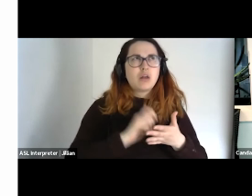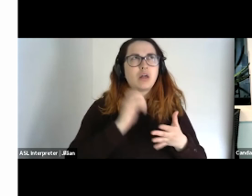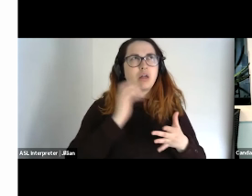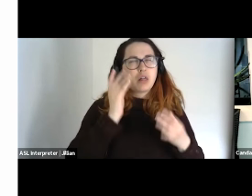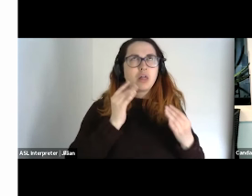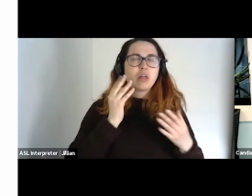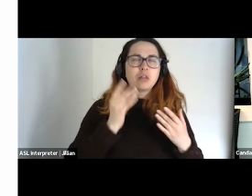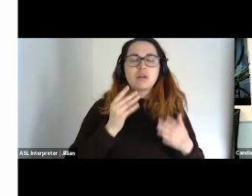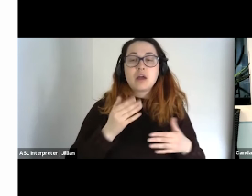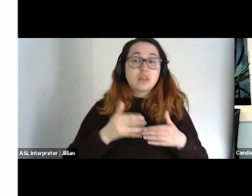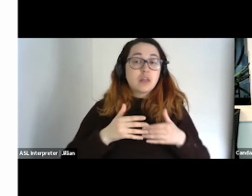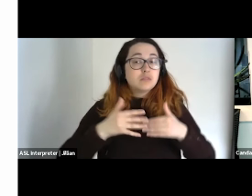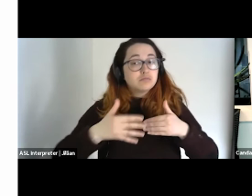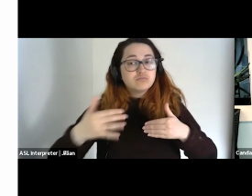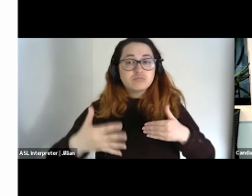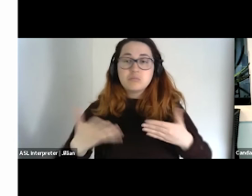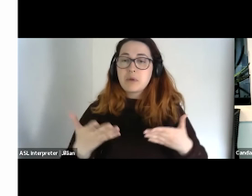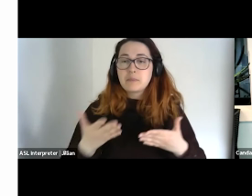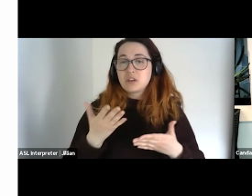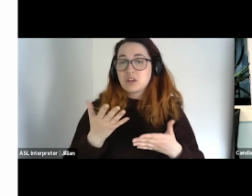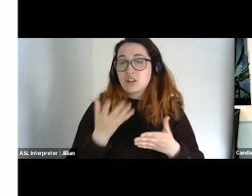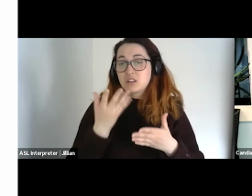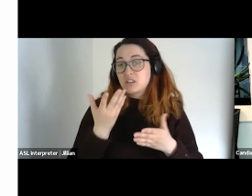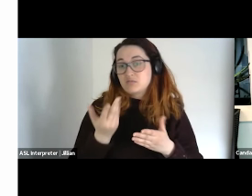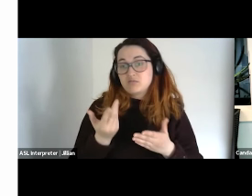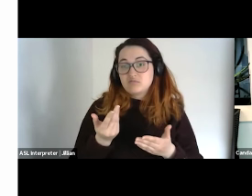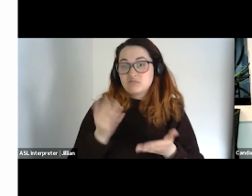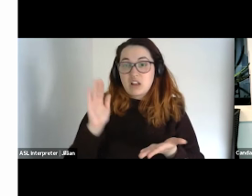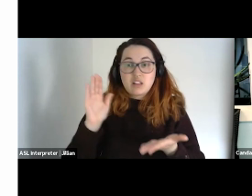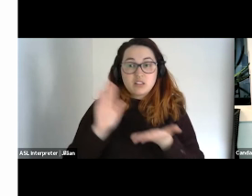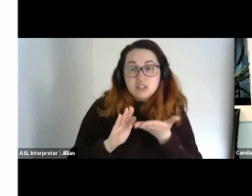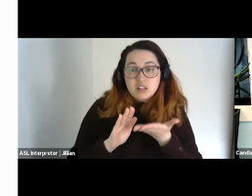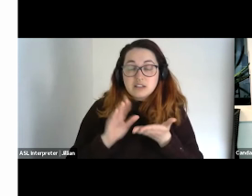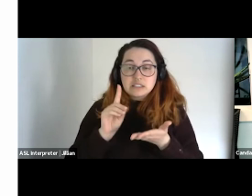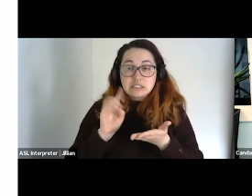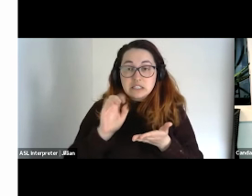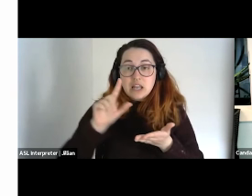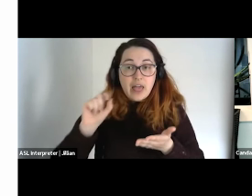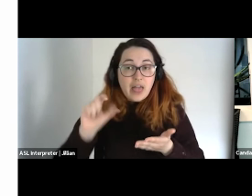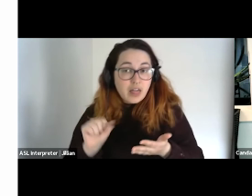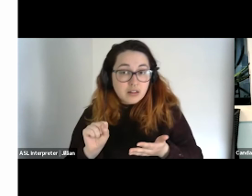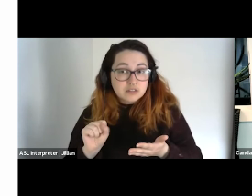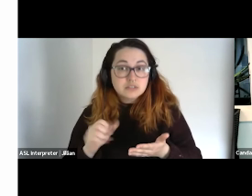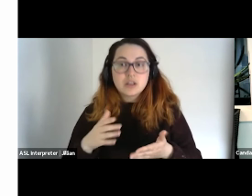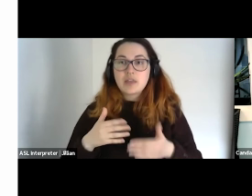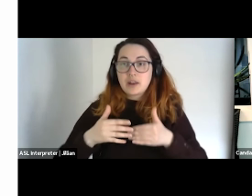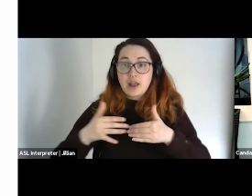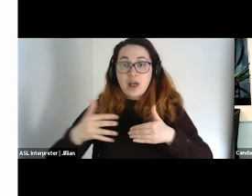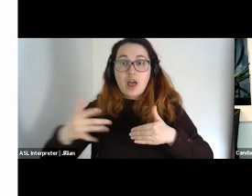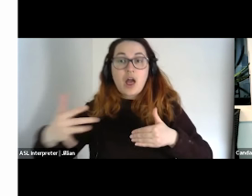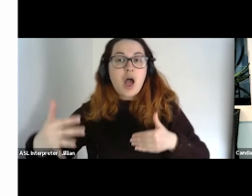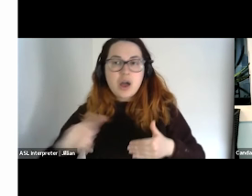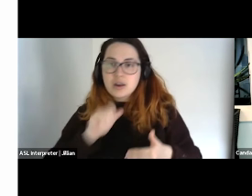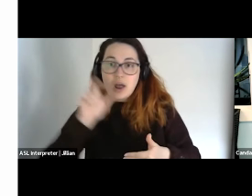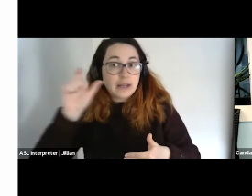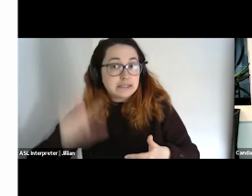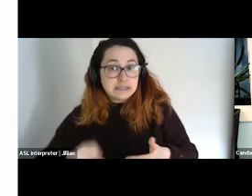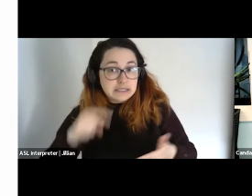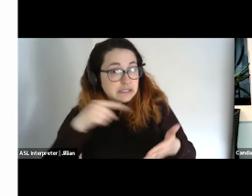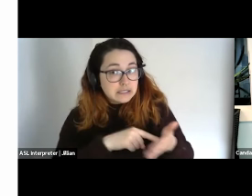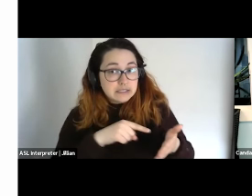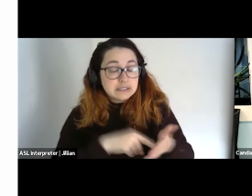comes naturally to you. And eventually you won't need the thought diary because you can challenge your thoughts right away. And that's the progression of a CBT